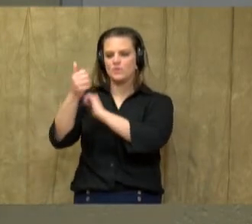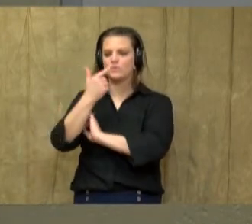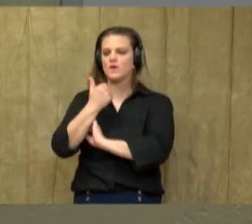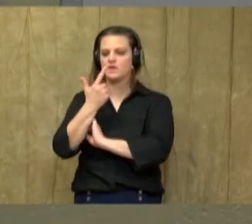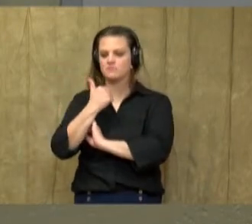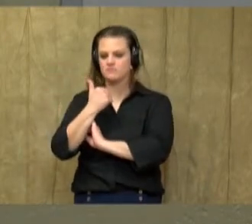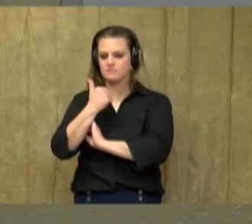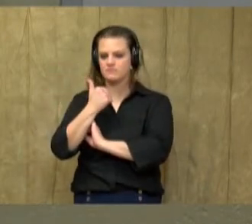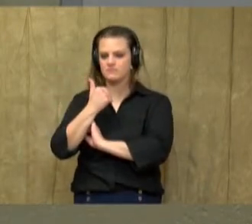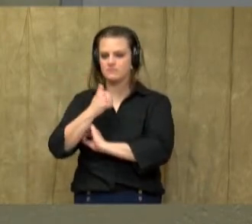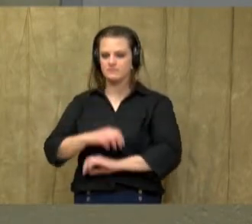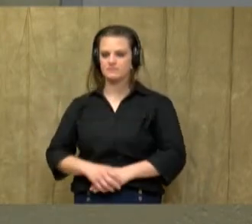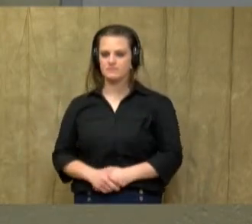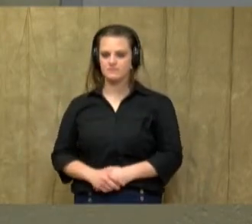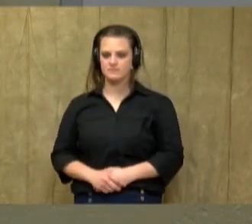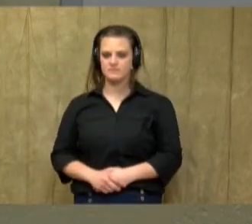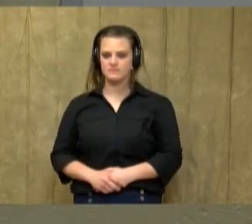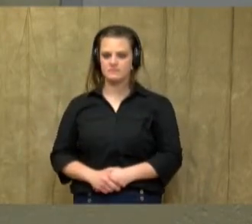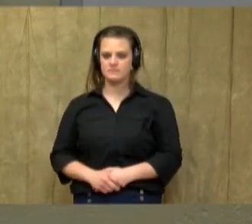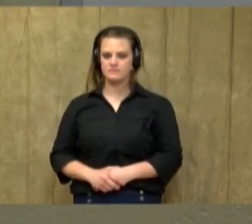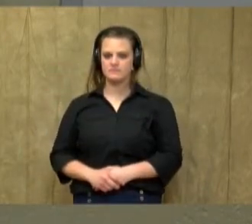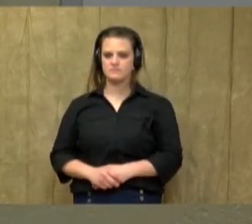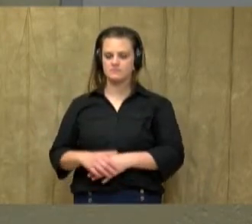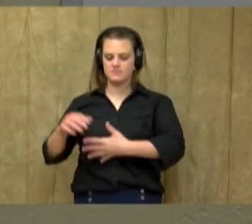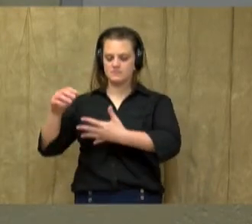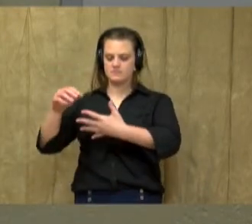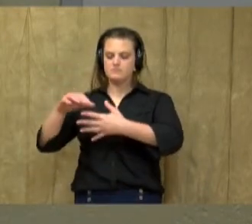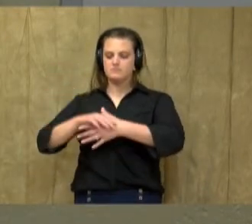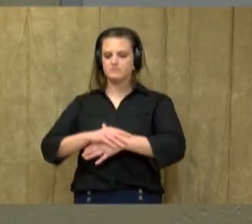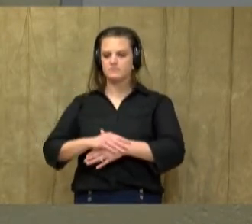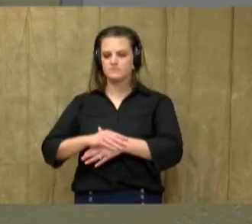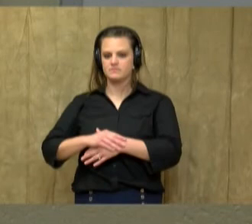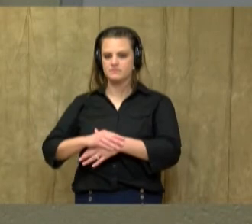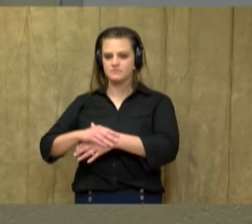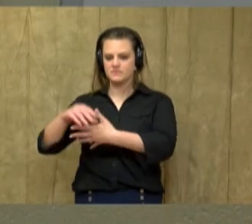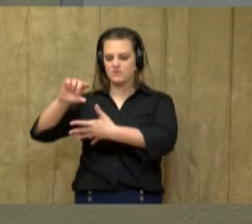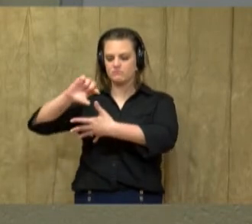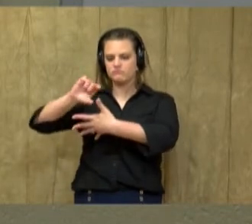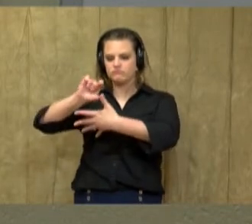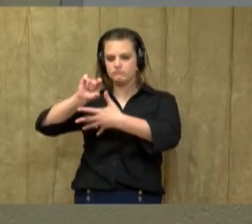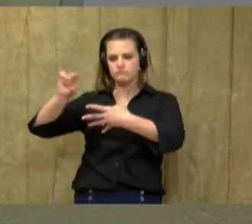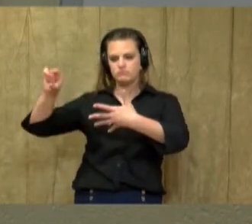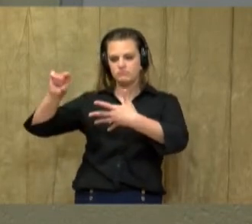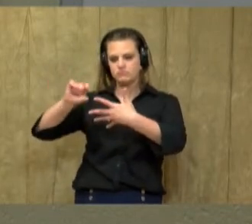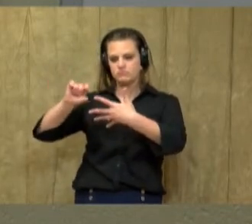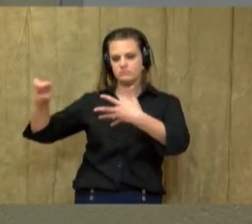red. This is section 1 and this is section 2.